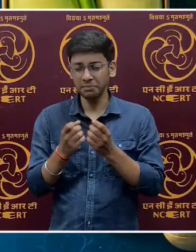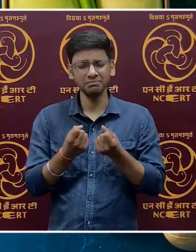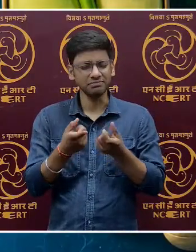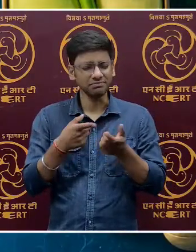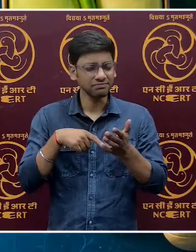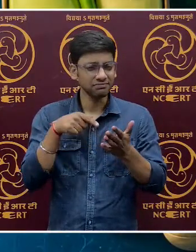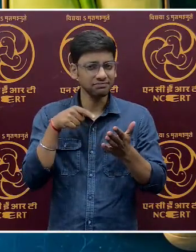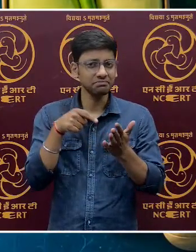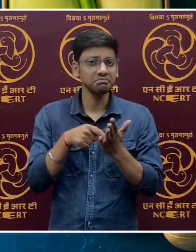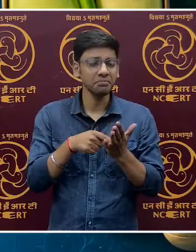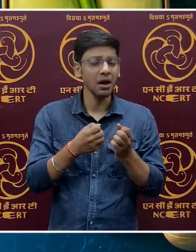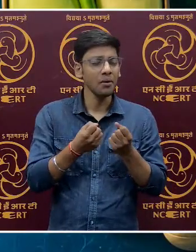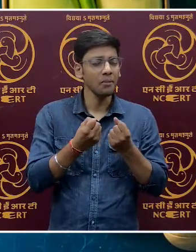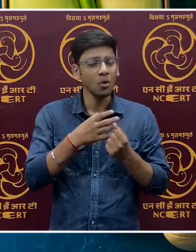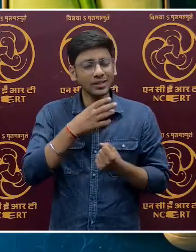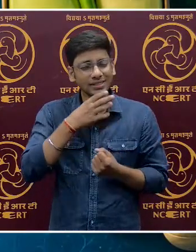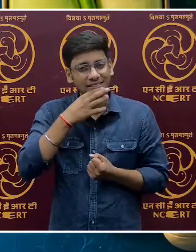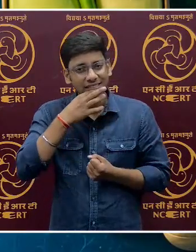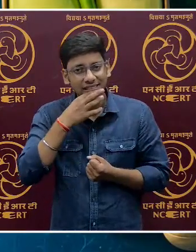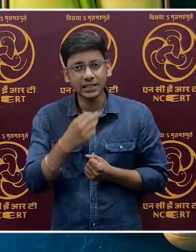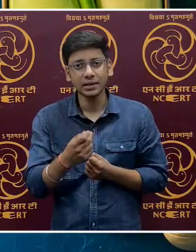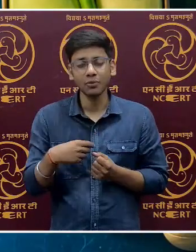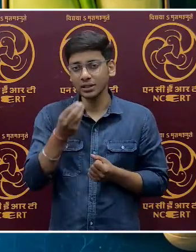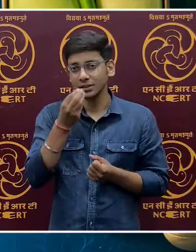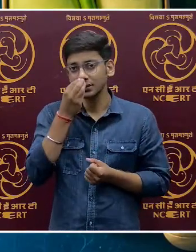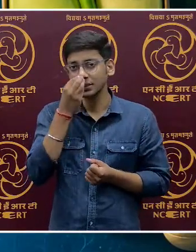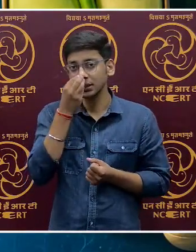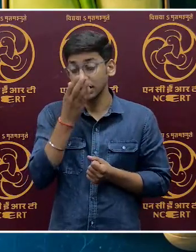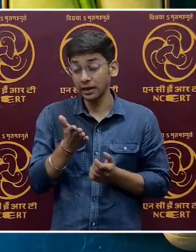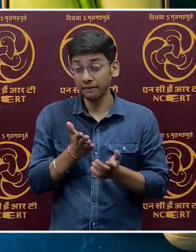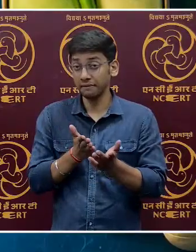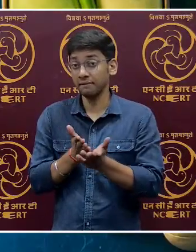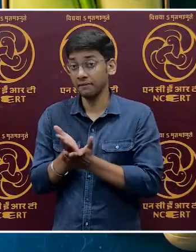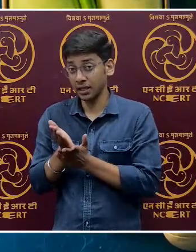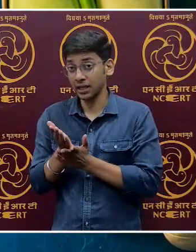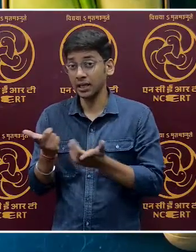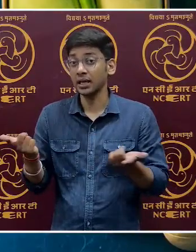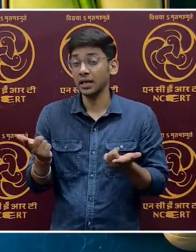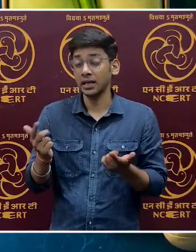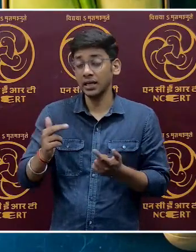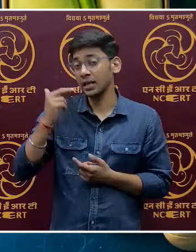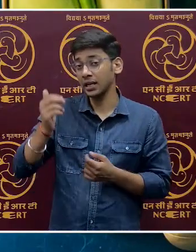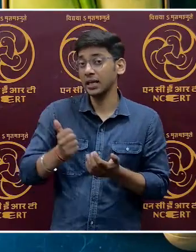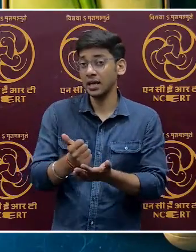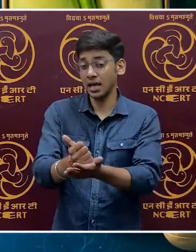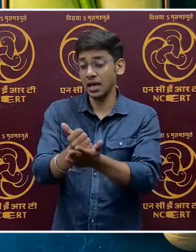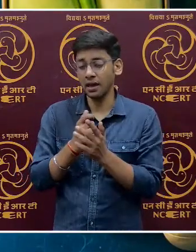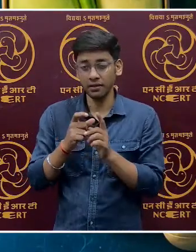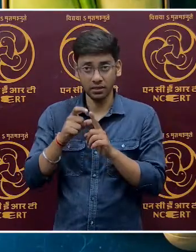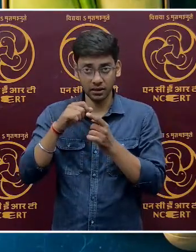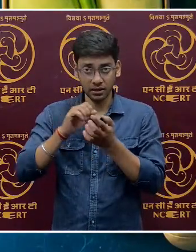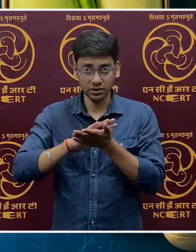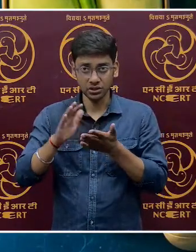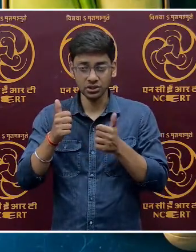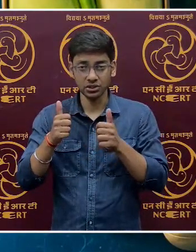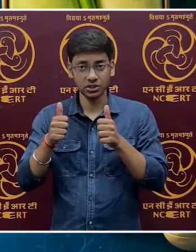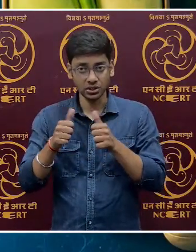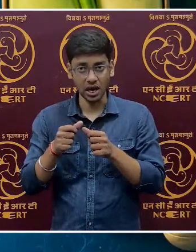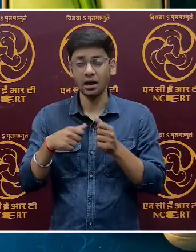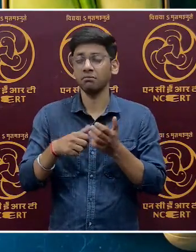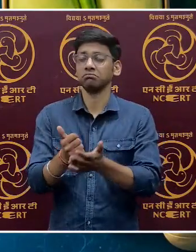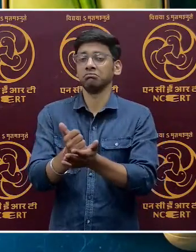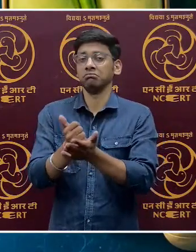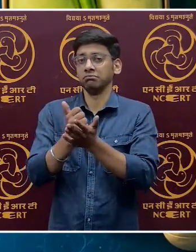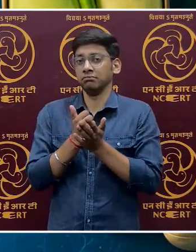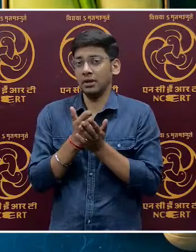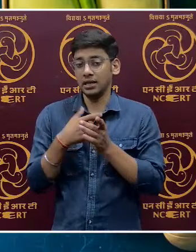considered as one of the most feasible way by which, with the help of Diksha, we are in a position to reach to